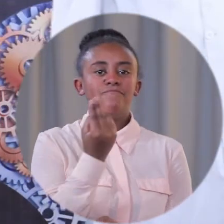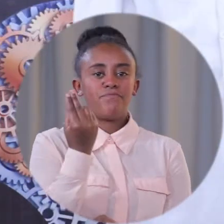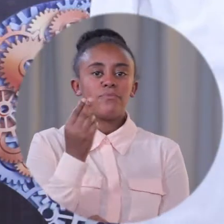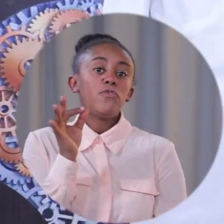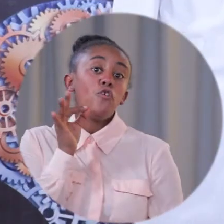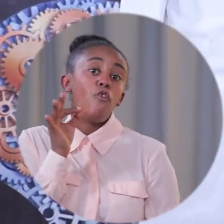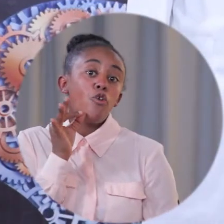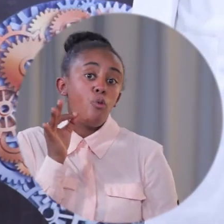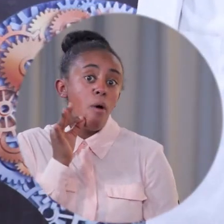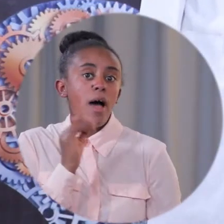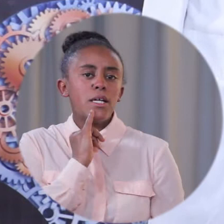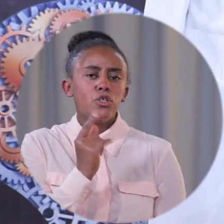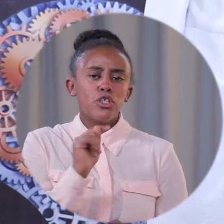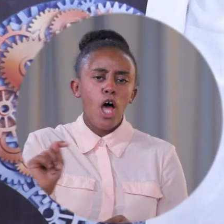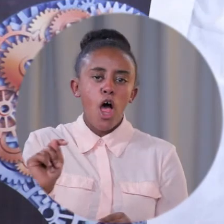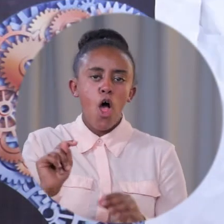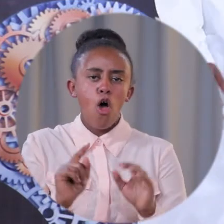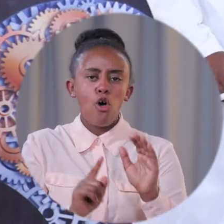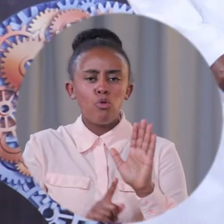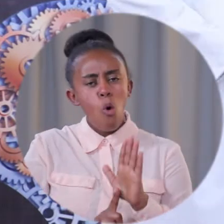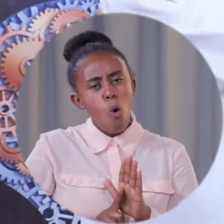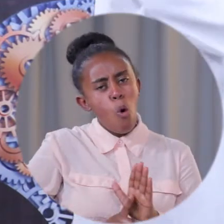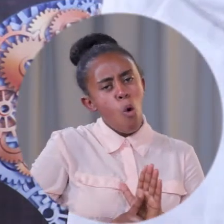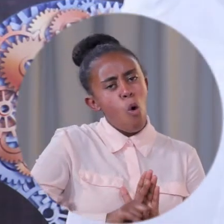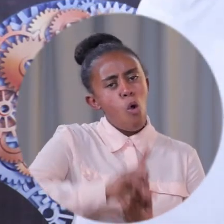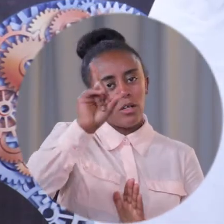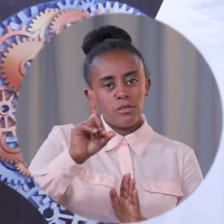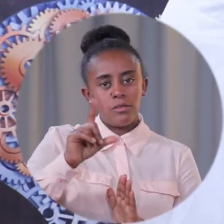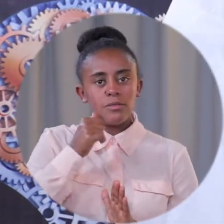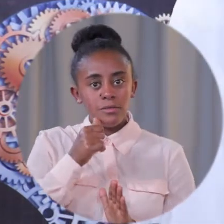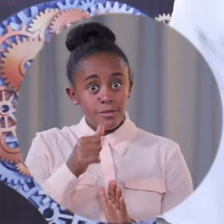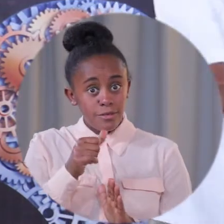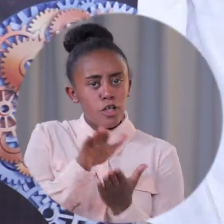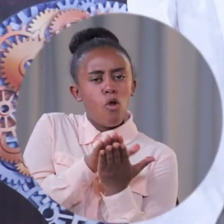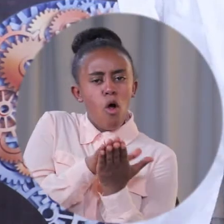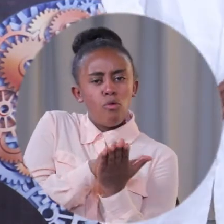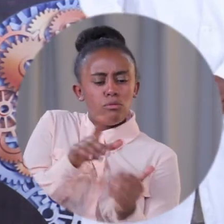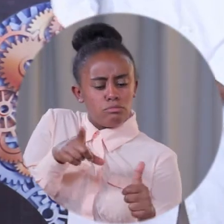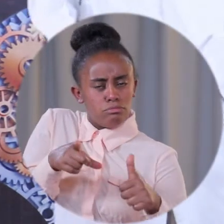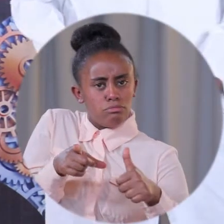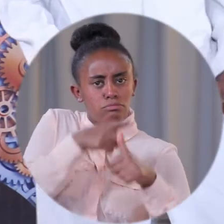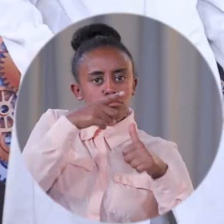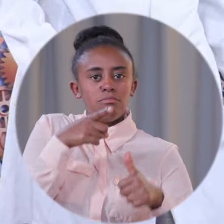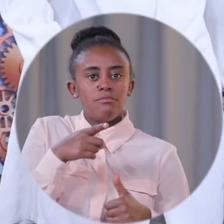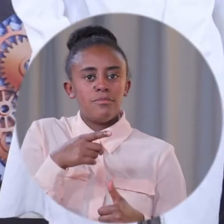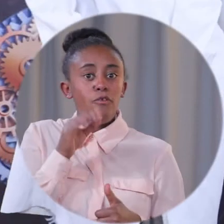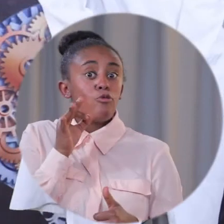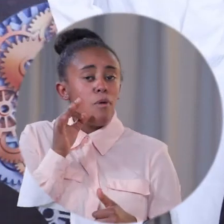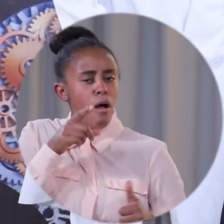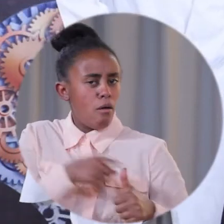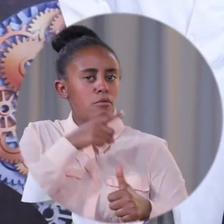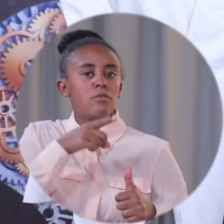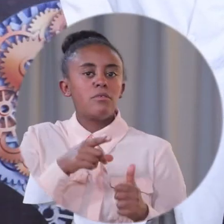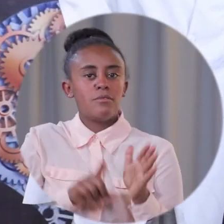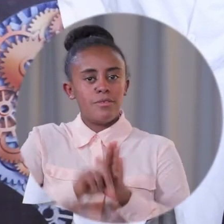Fatuma is the tallest girl in the class. Look, the tallest. Here we compare Fatuma from